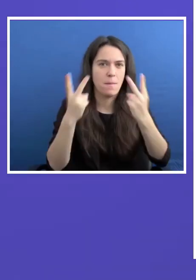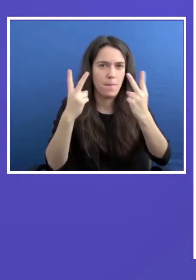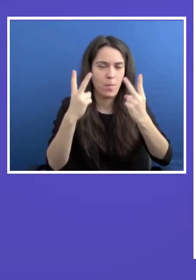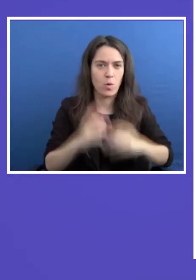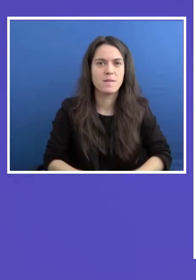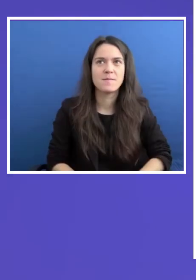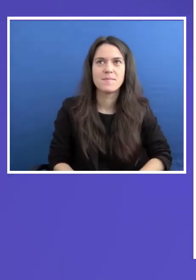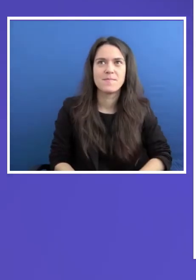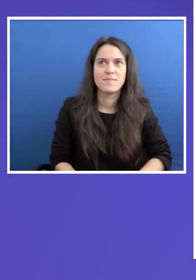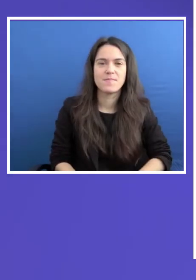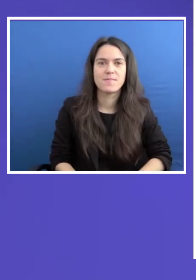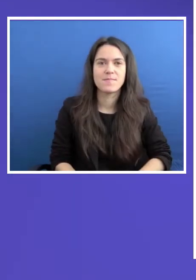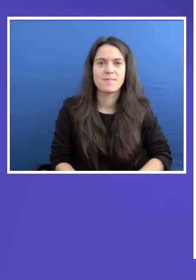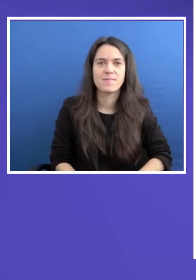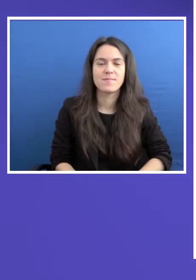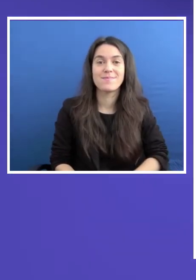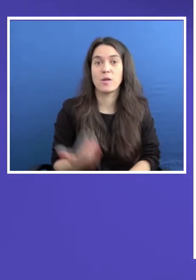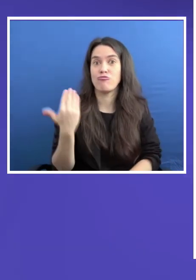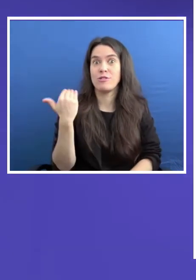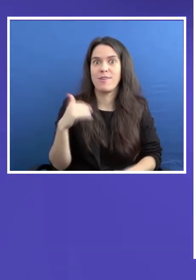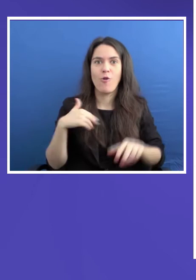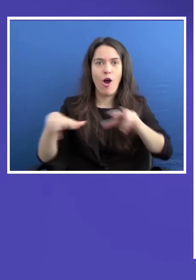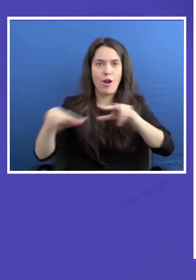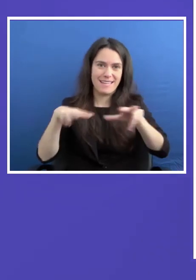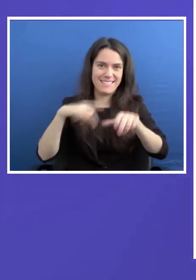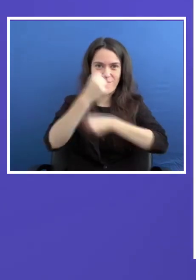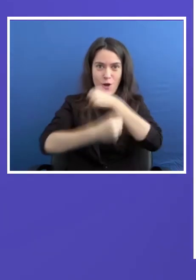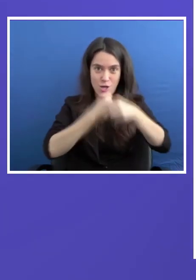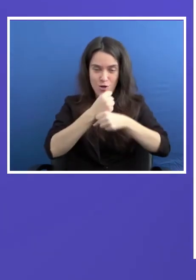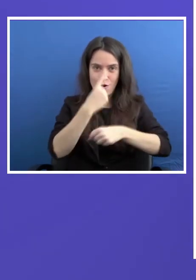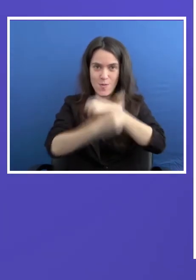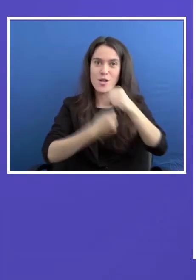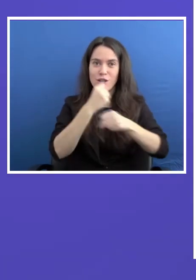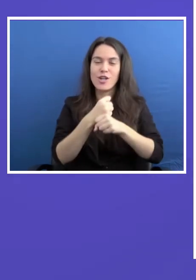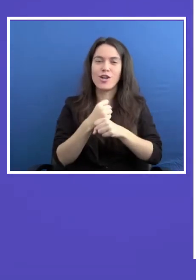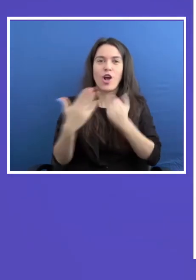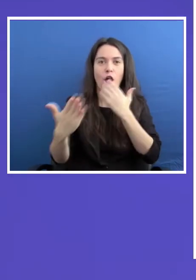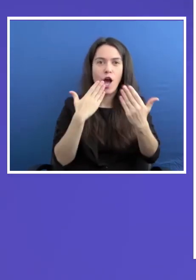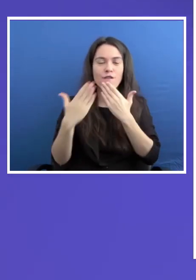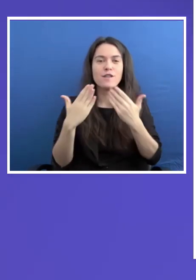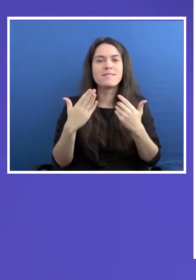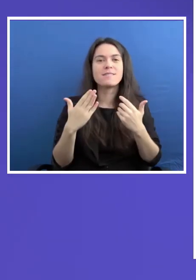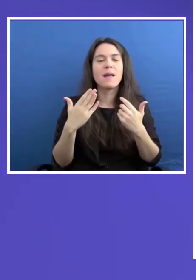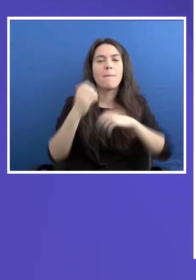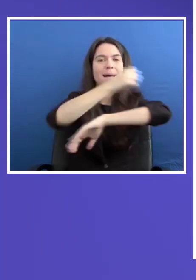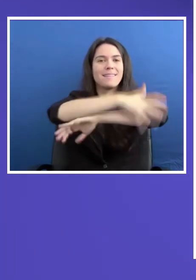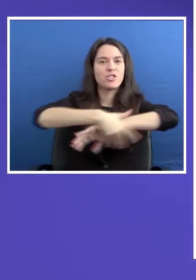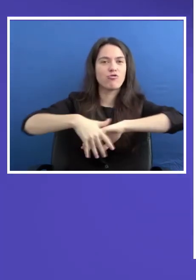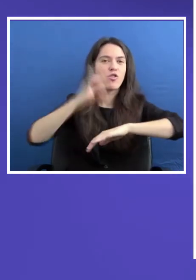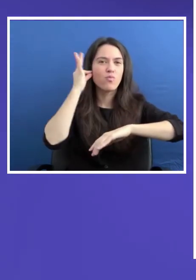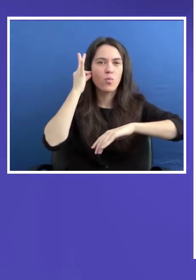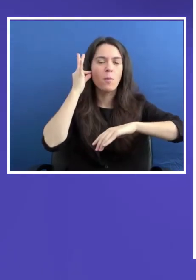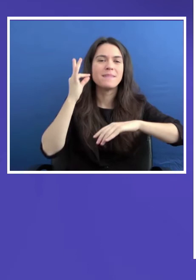recently organized our yearly conference, the Mediterranean Women Digital Summit, to discuss